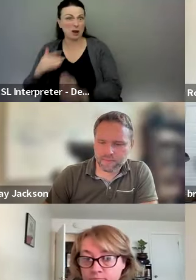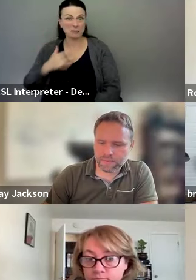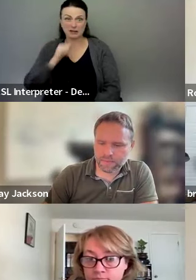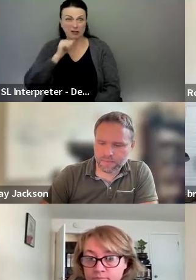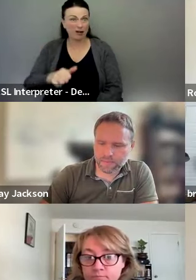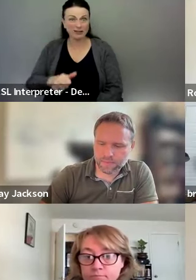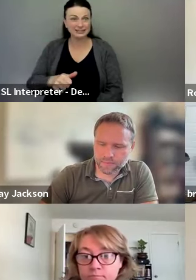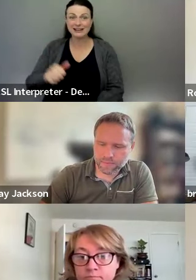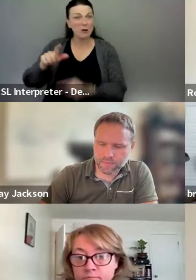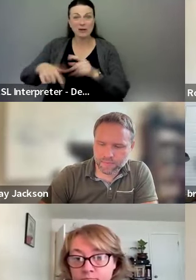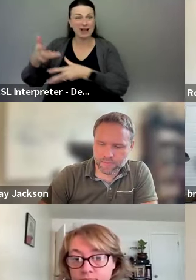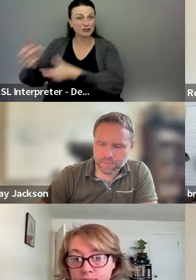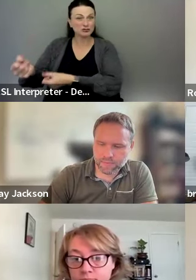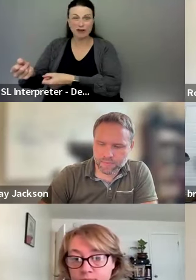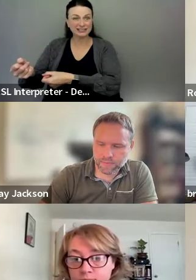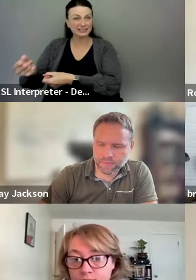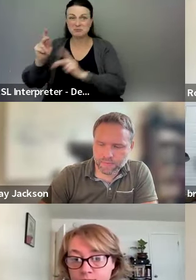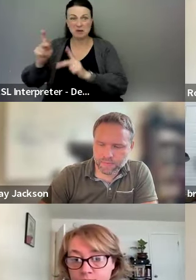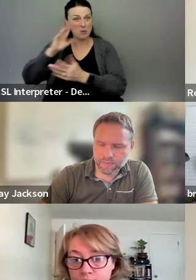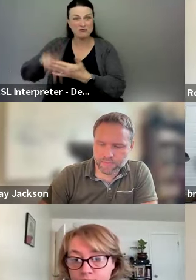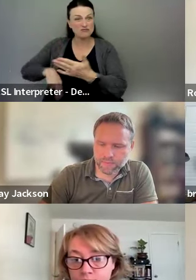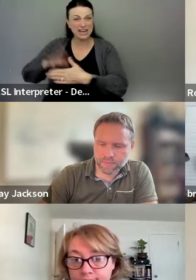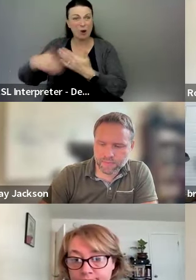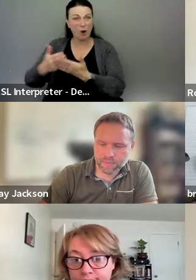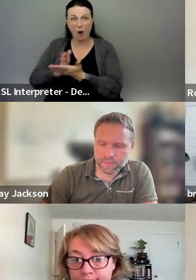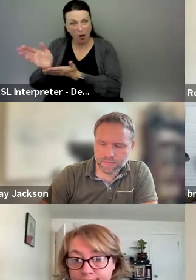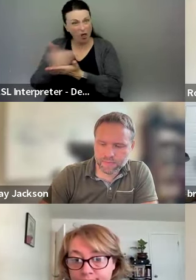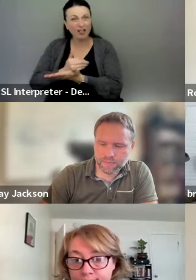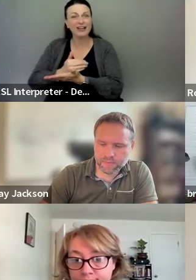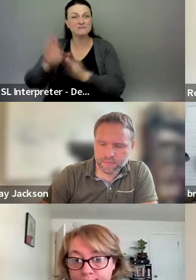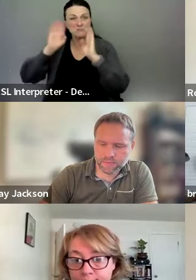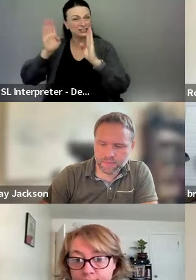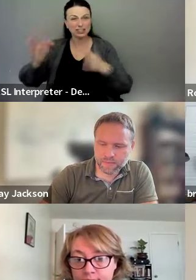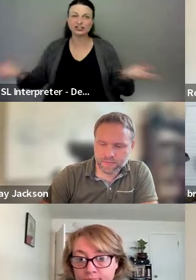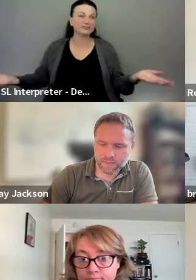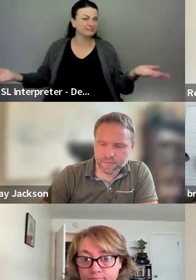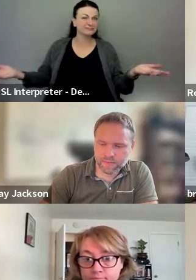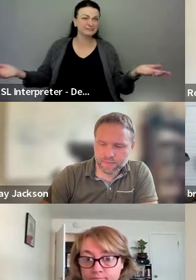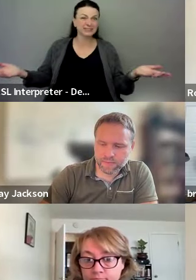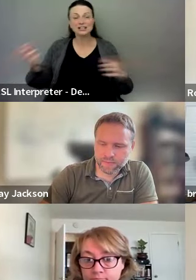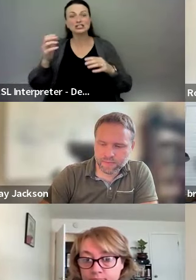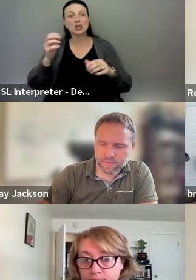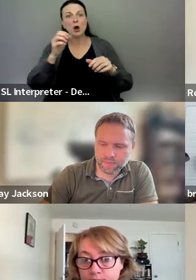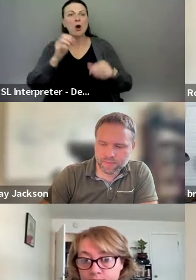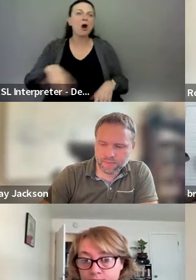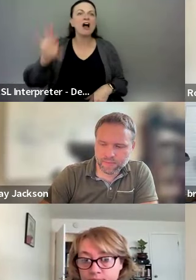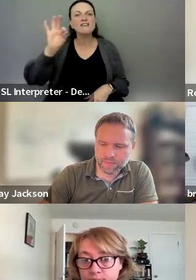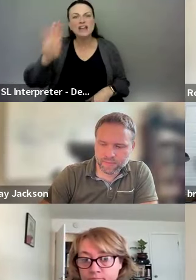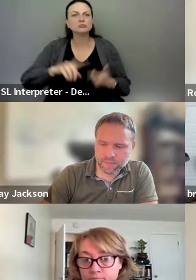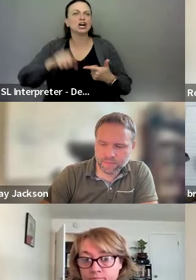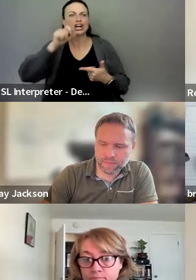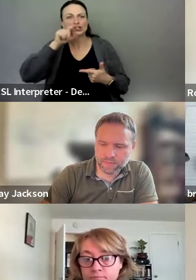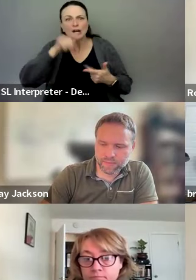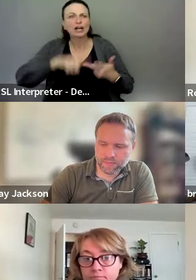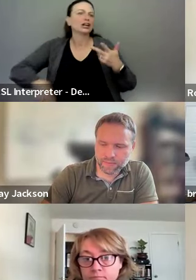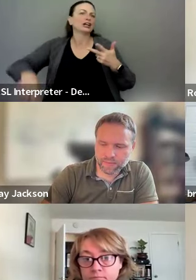and we cannot trust that people will read all the emails and pay attention. Then just a social media post where we can post